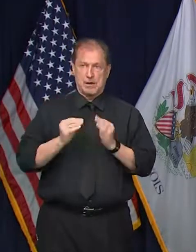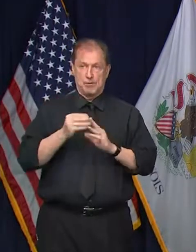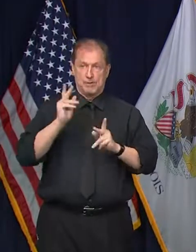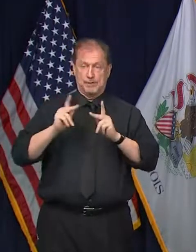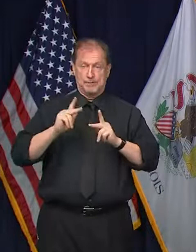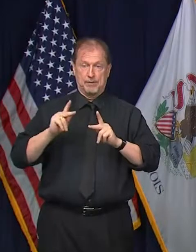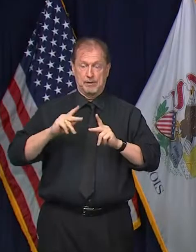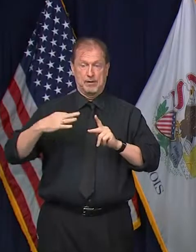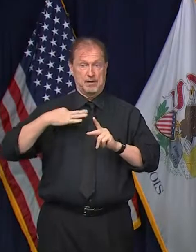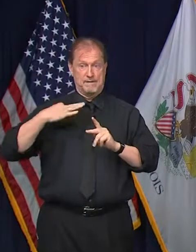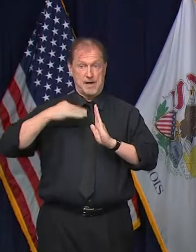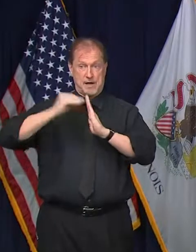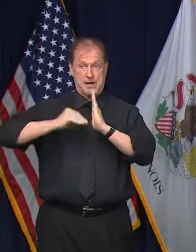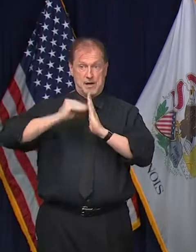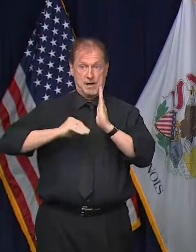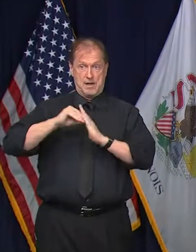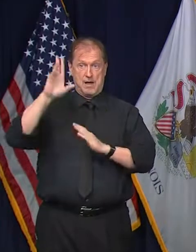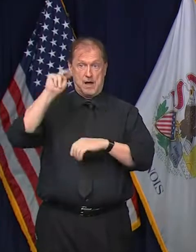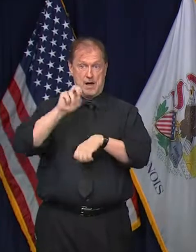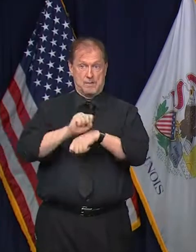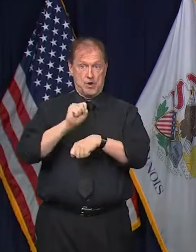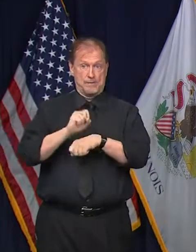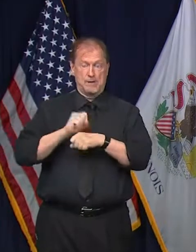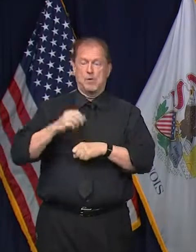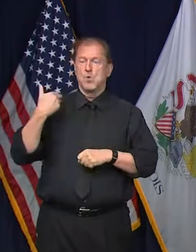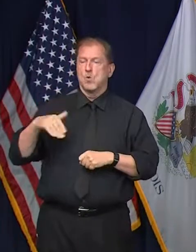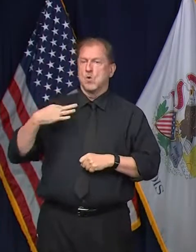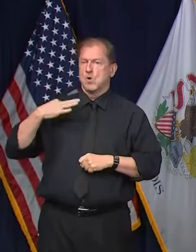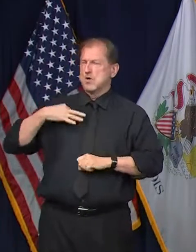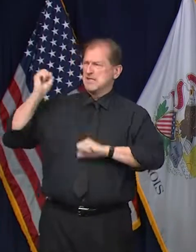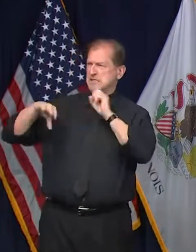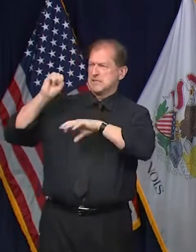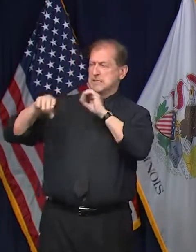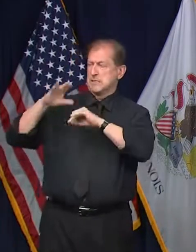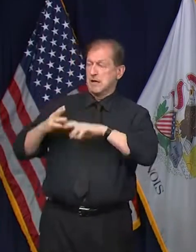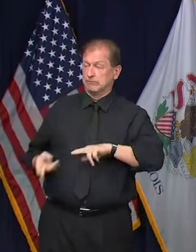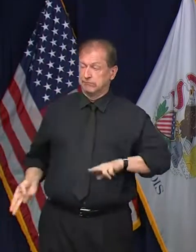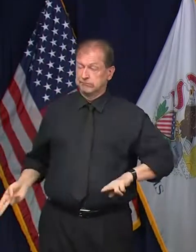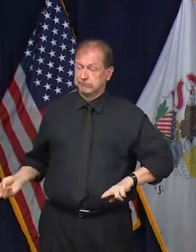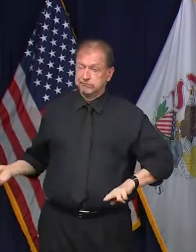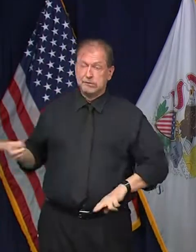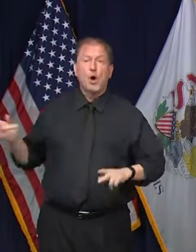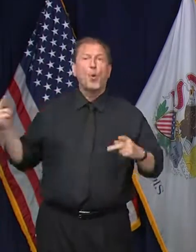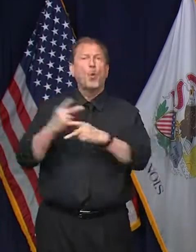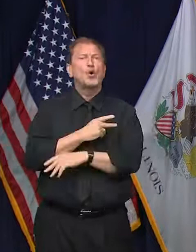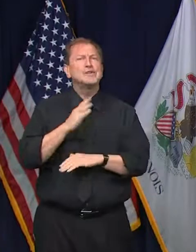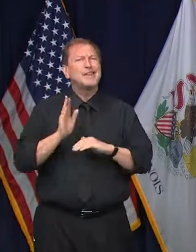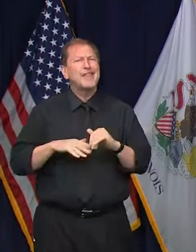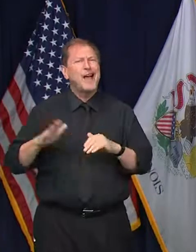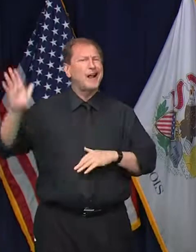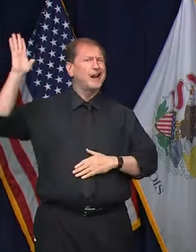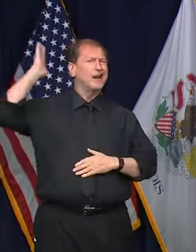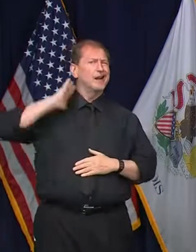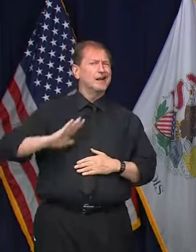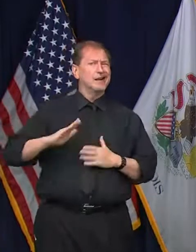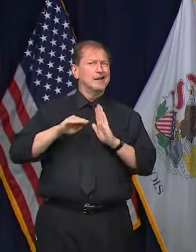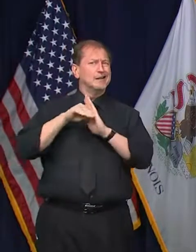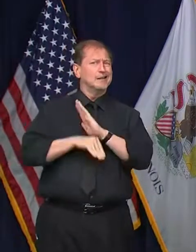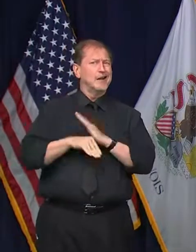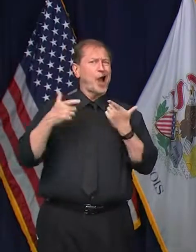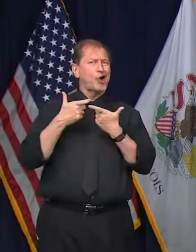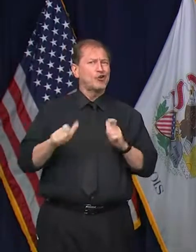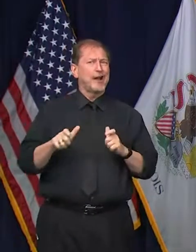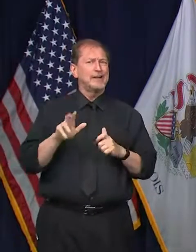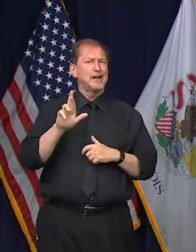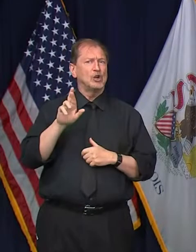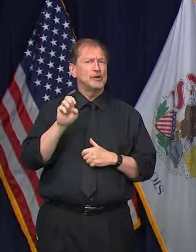was an enormous multiple of that which occurred during the Great Recession. Nobody expected that. Nobody knew, in